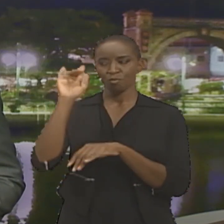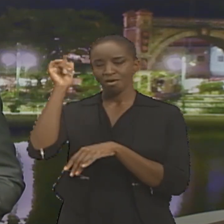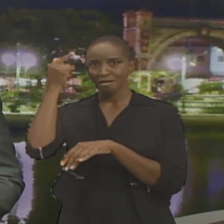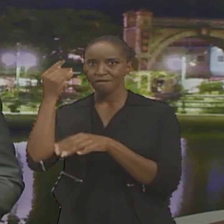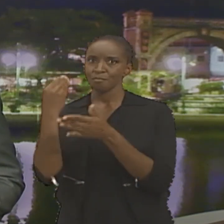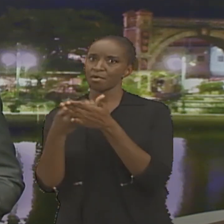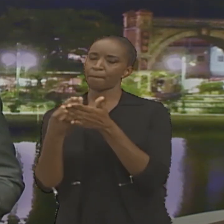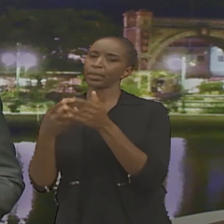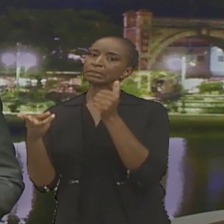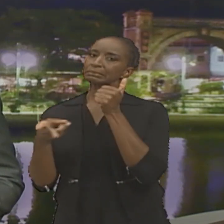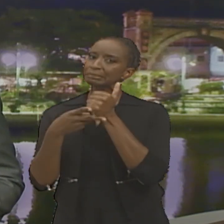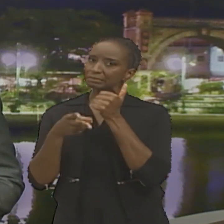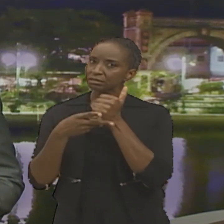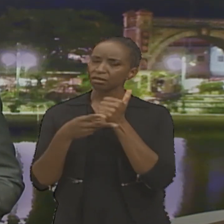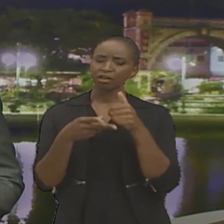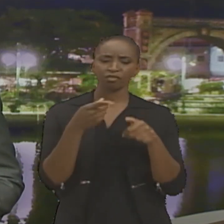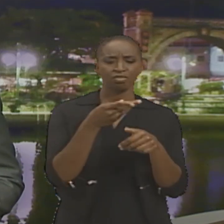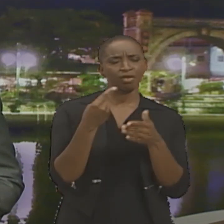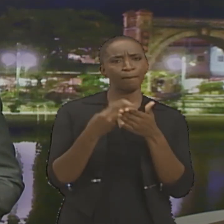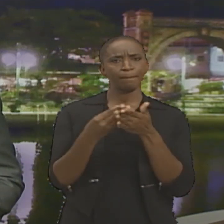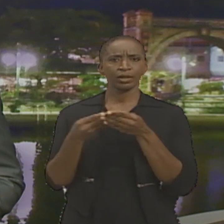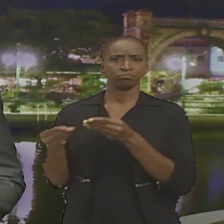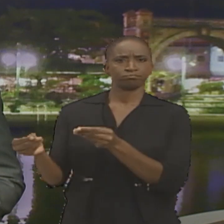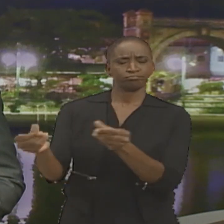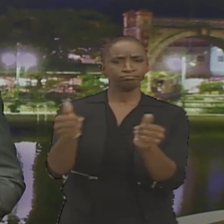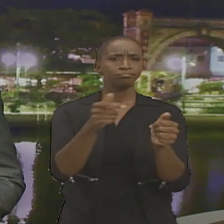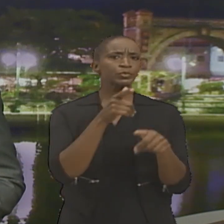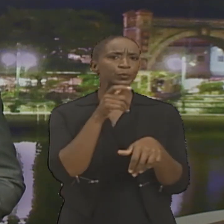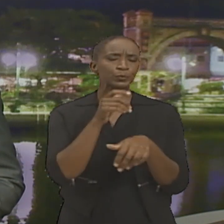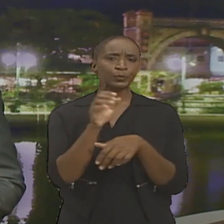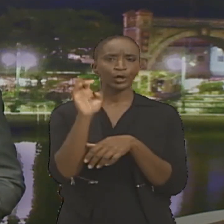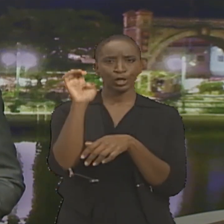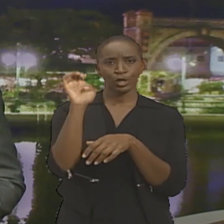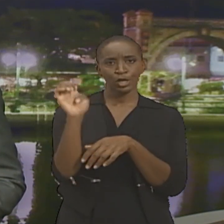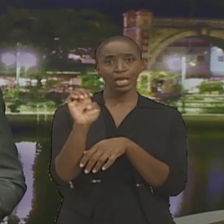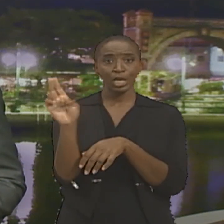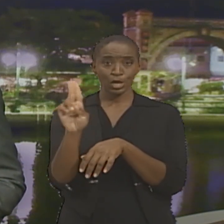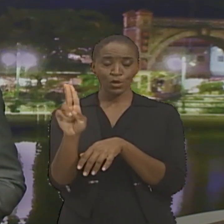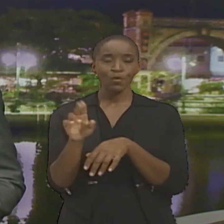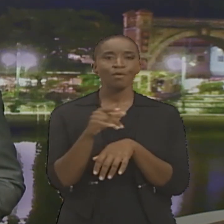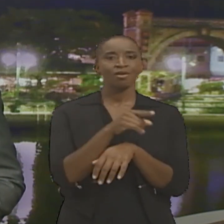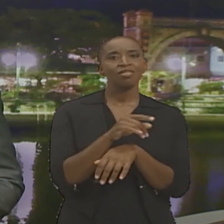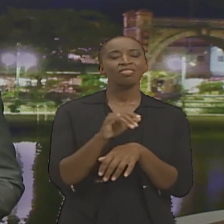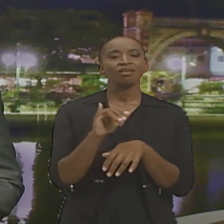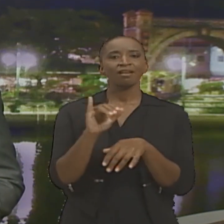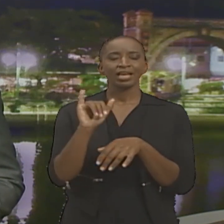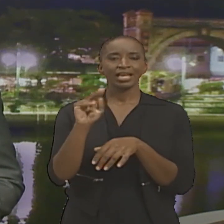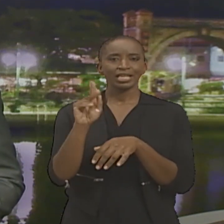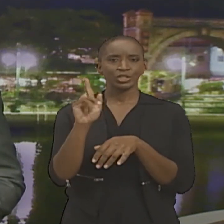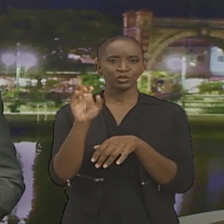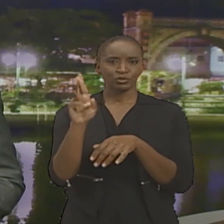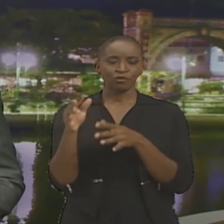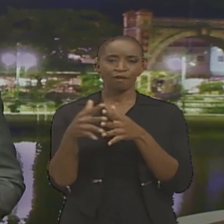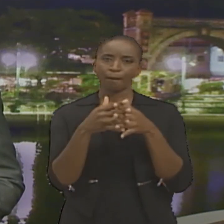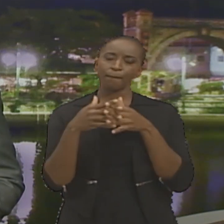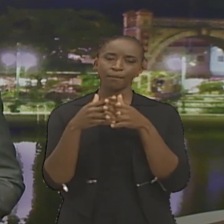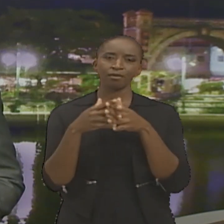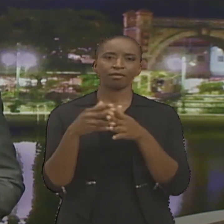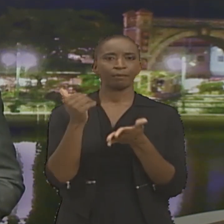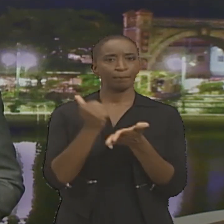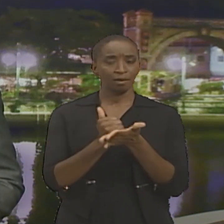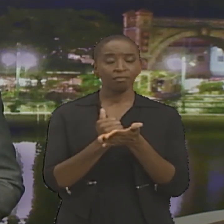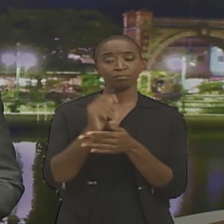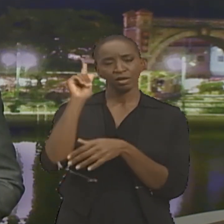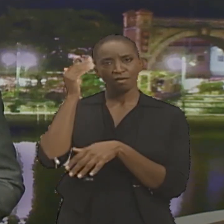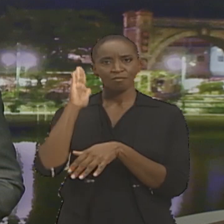Funding for the venture will be provided by the European Union and the Inter-American Development Bank. Government is also expected to save even more as